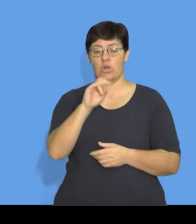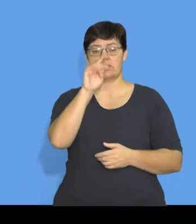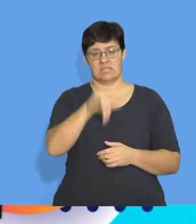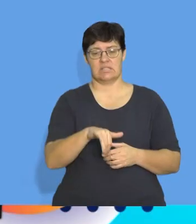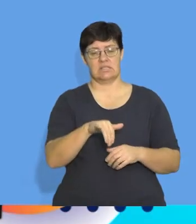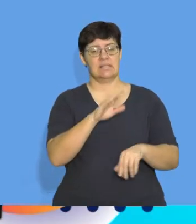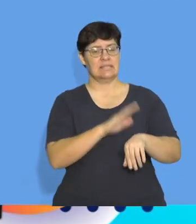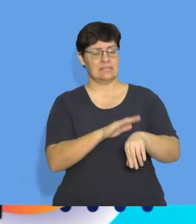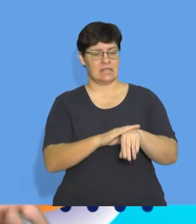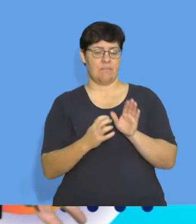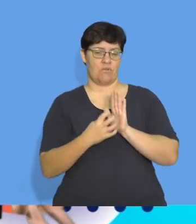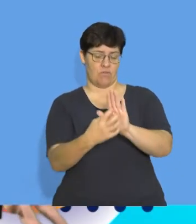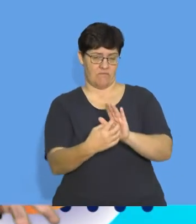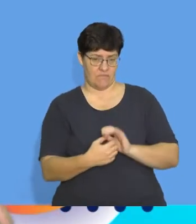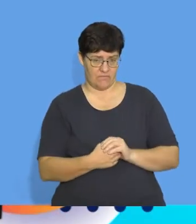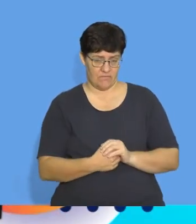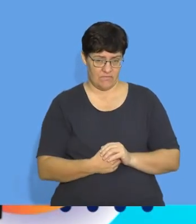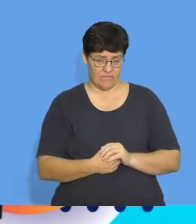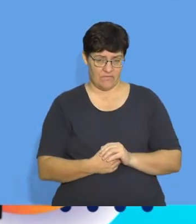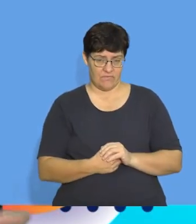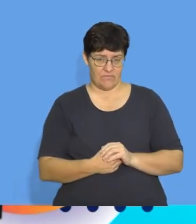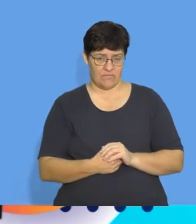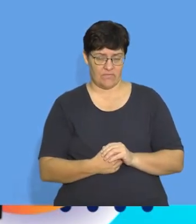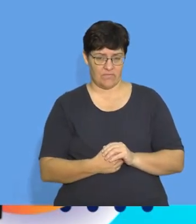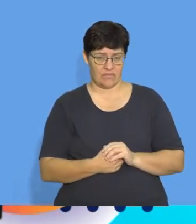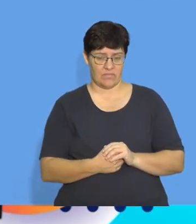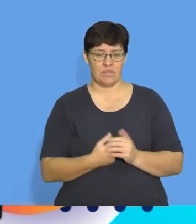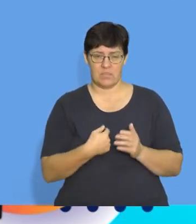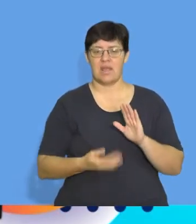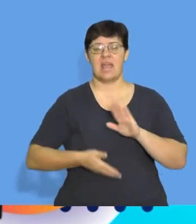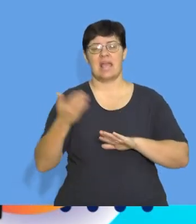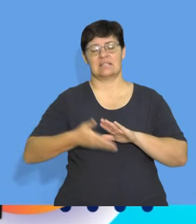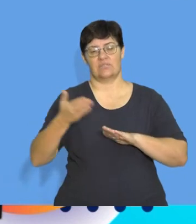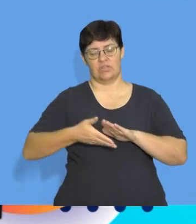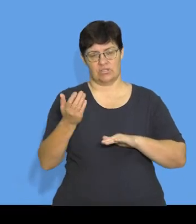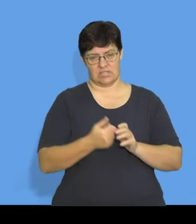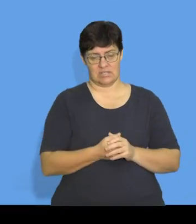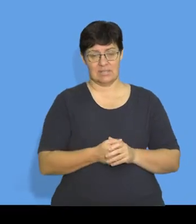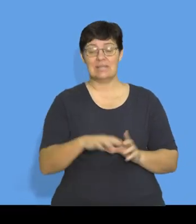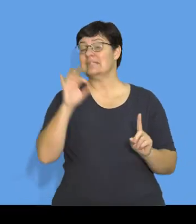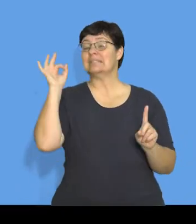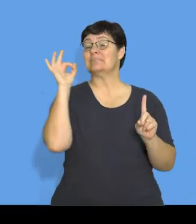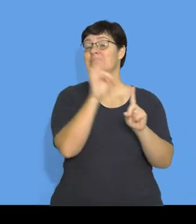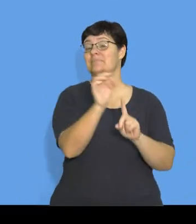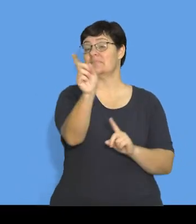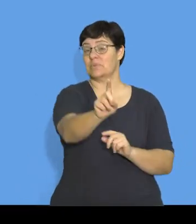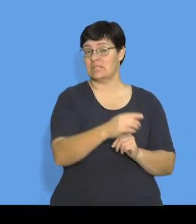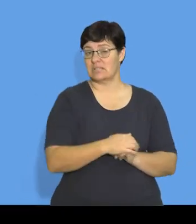graph. Gradient of a velocity time graph, acceleration. Specifically,